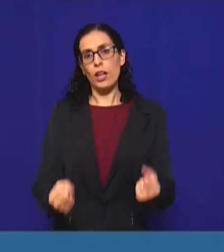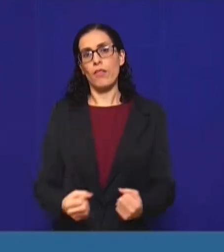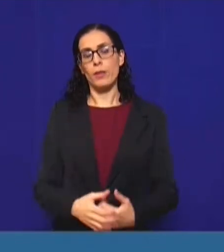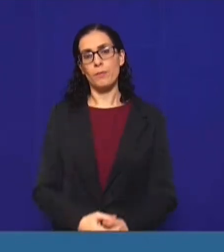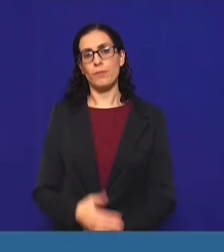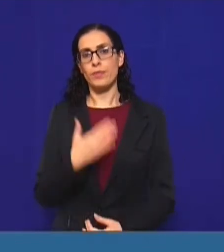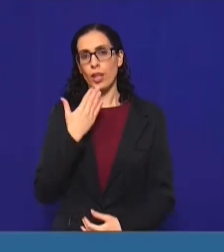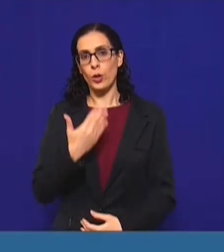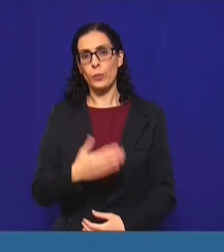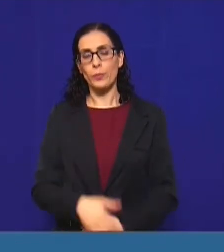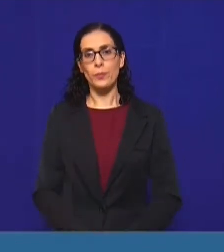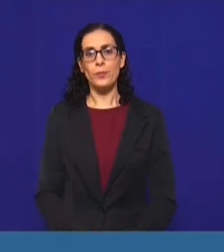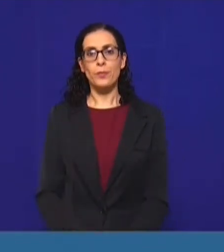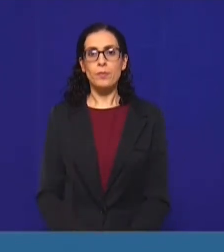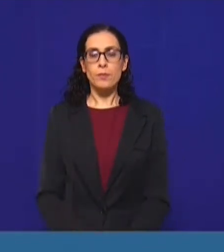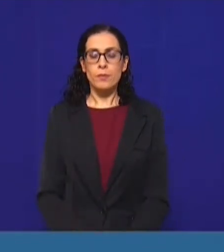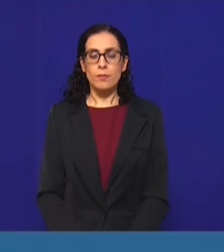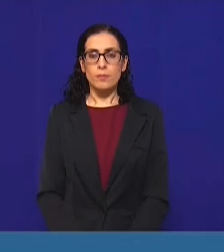Grazzi.